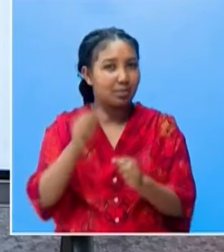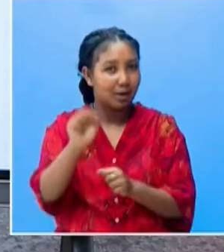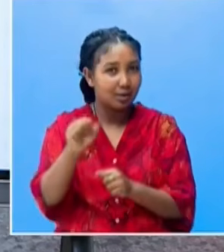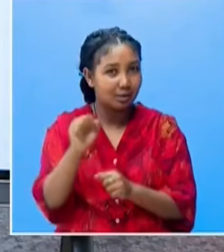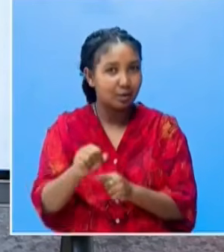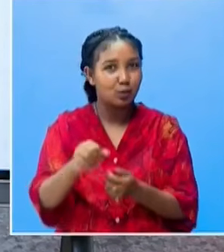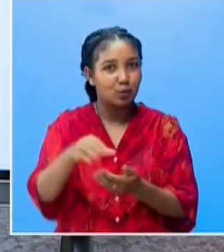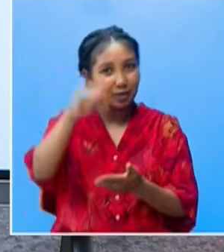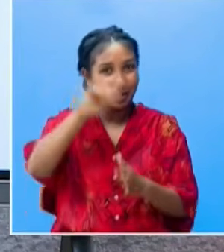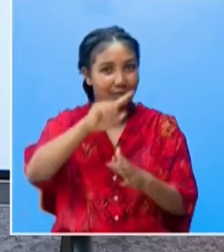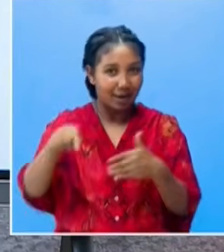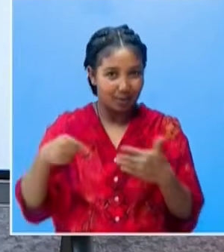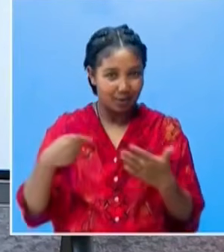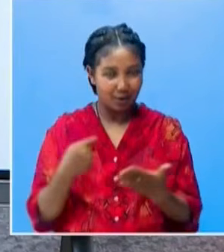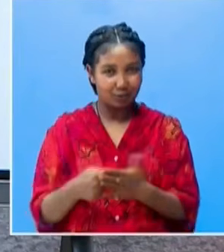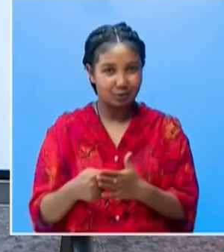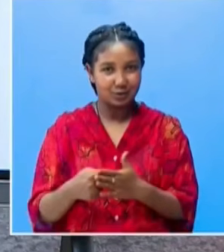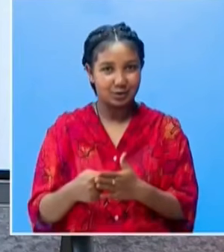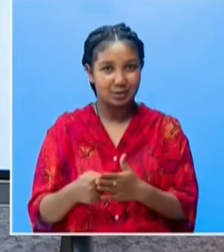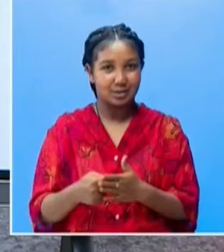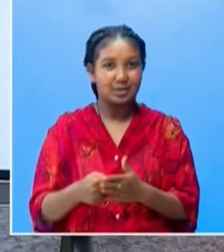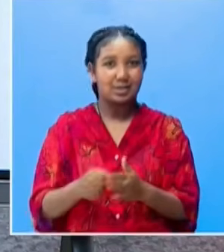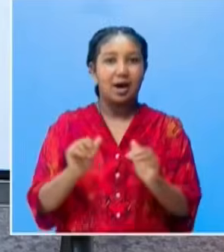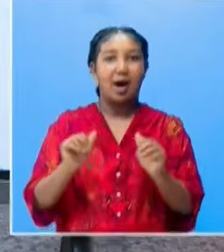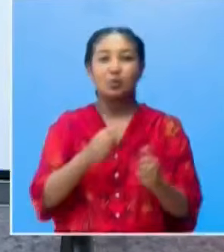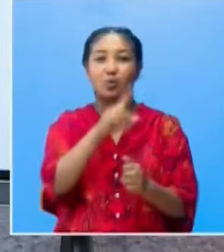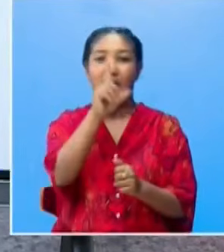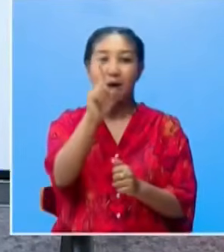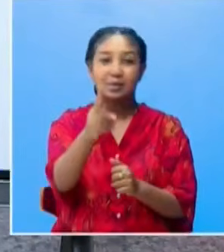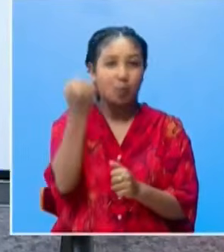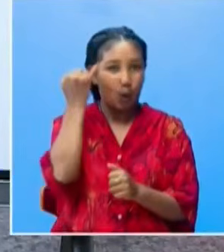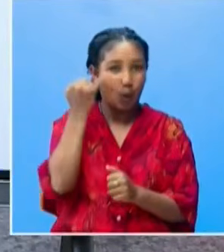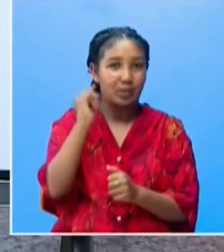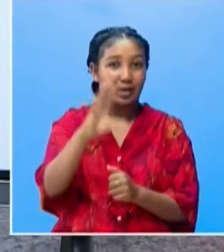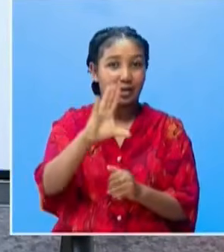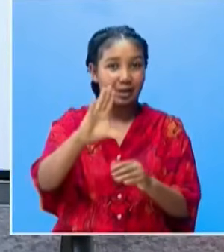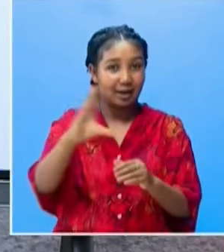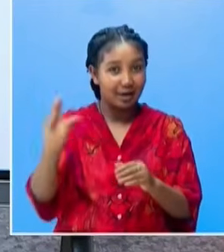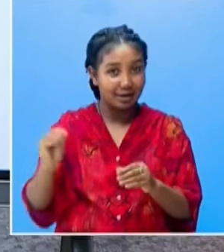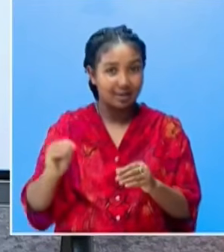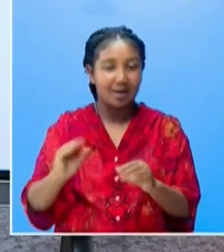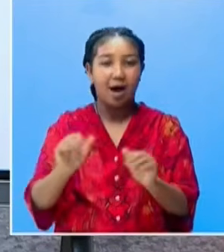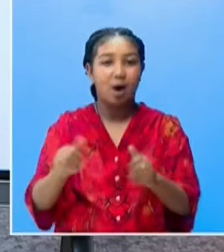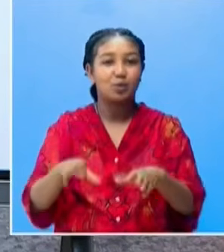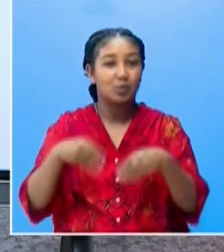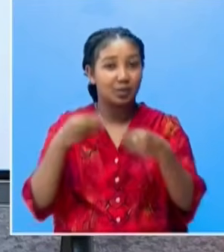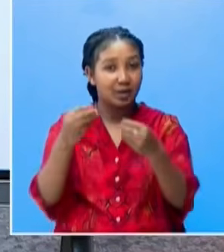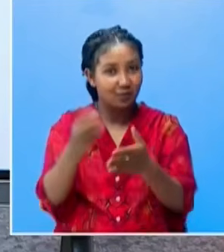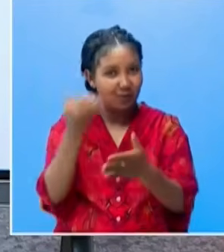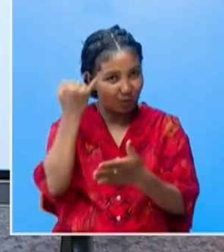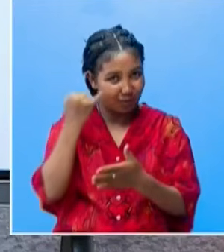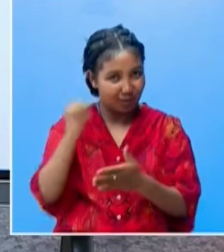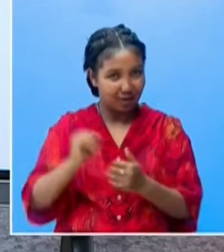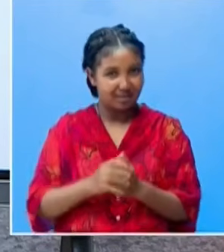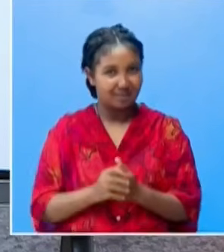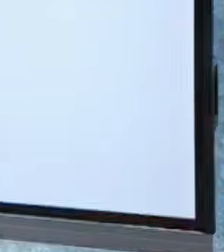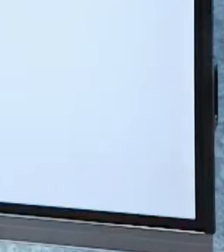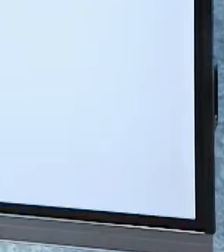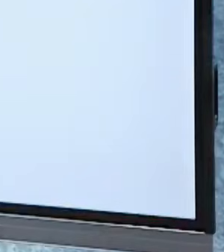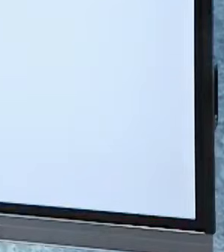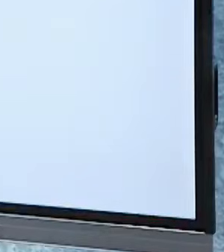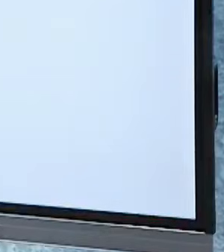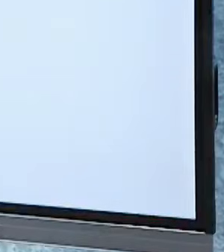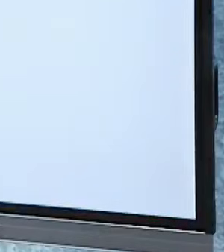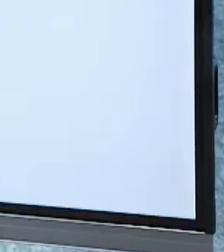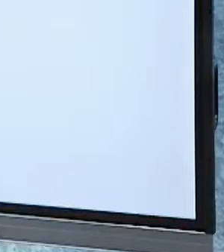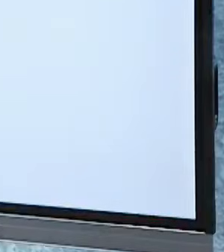we were talking about, yes, how to ask opinion and how to give opinion. And we have